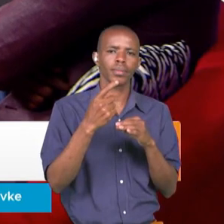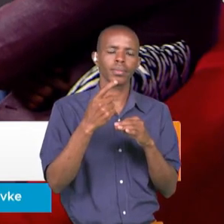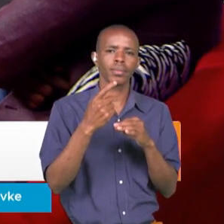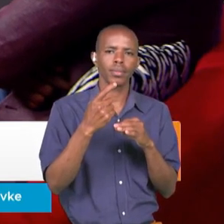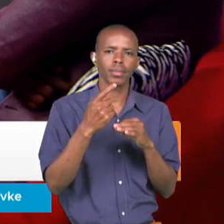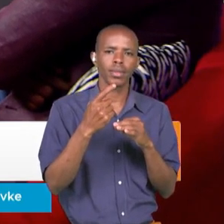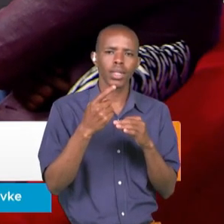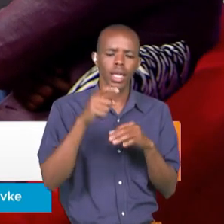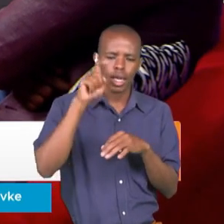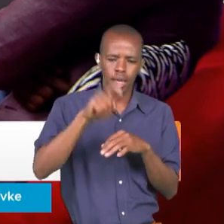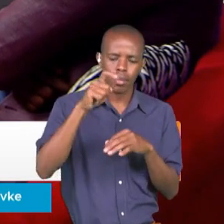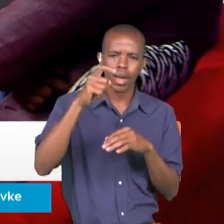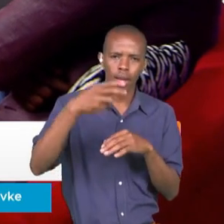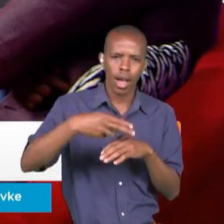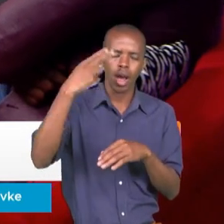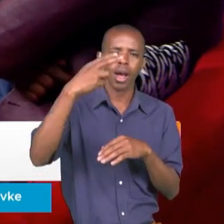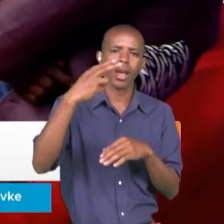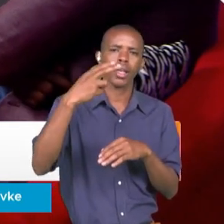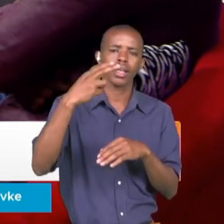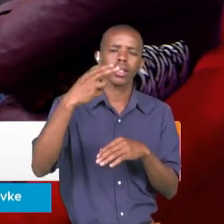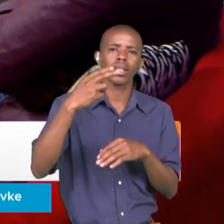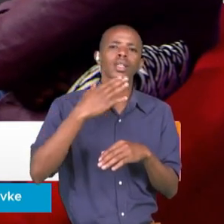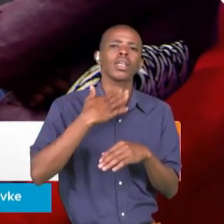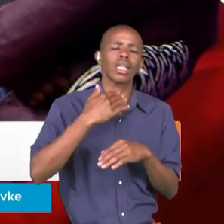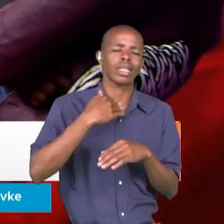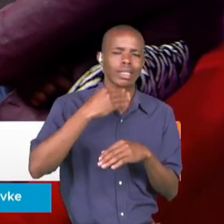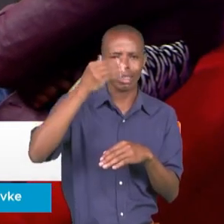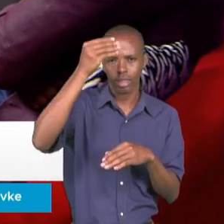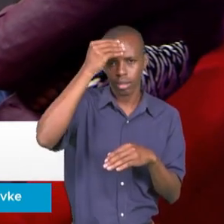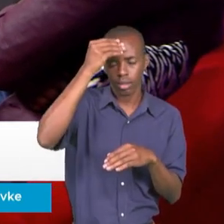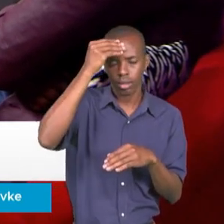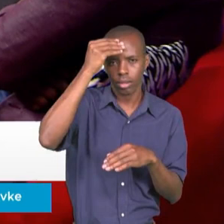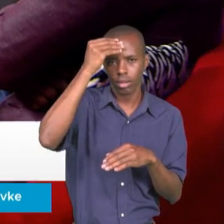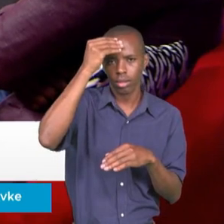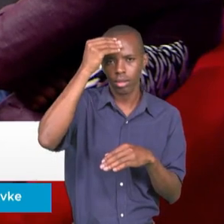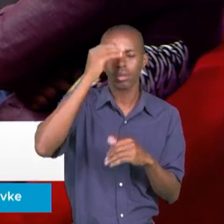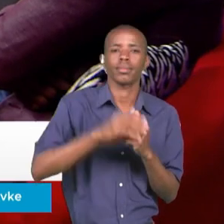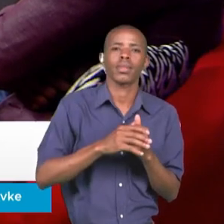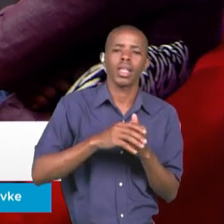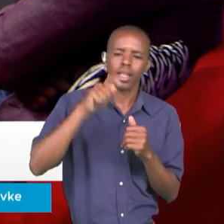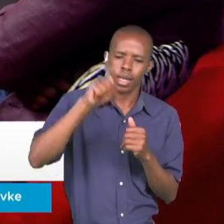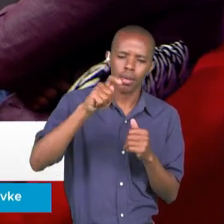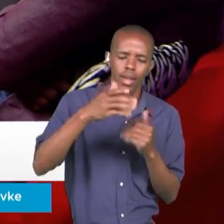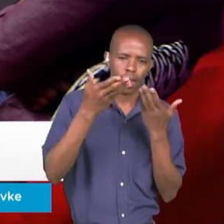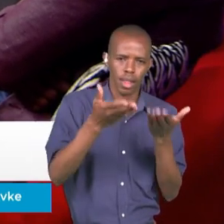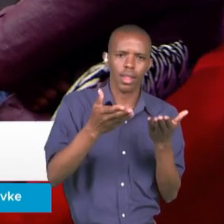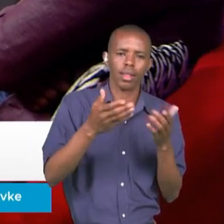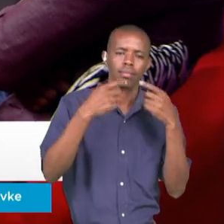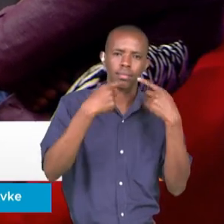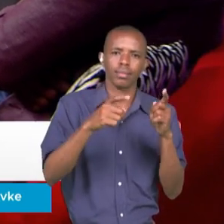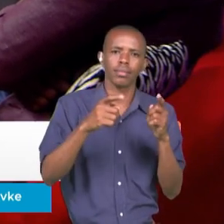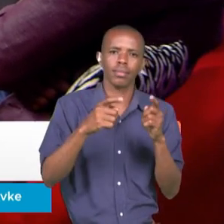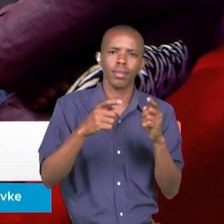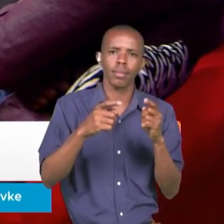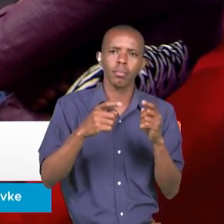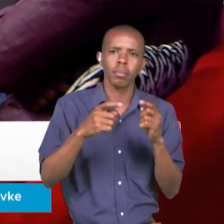there's a lot of demand, there's a lot of thirst for for education. Mm-hmm. So the demand is there. Okay. But the supply